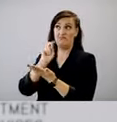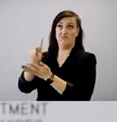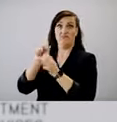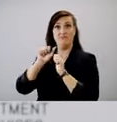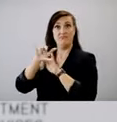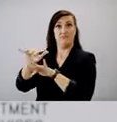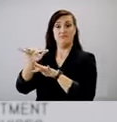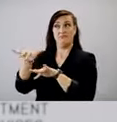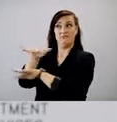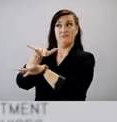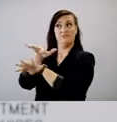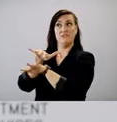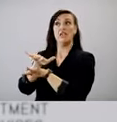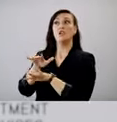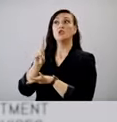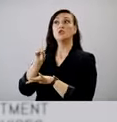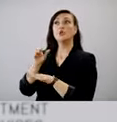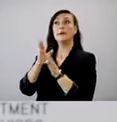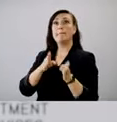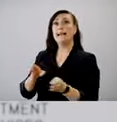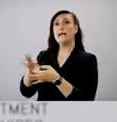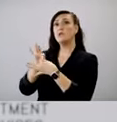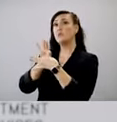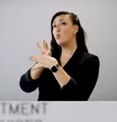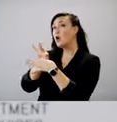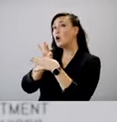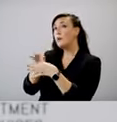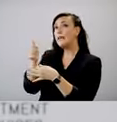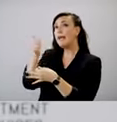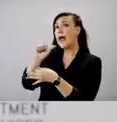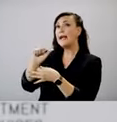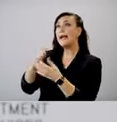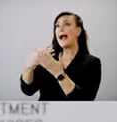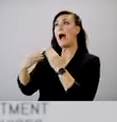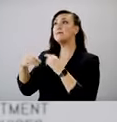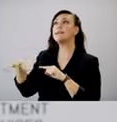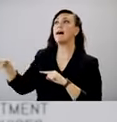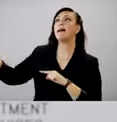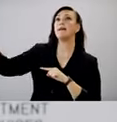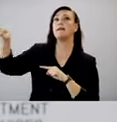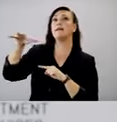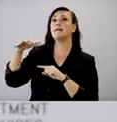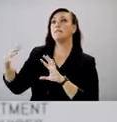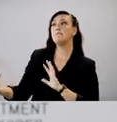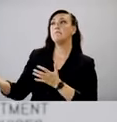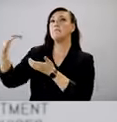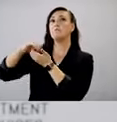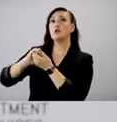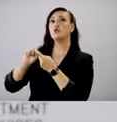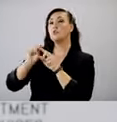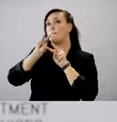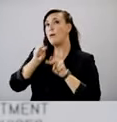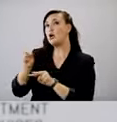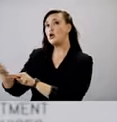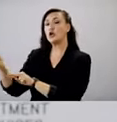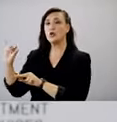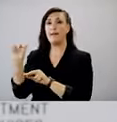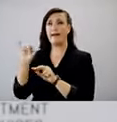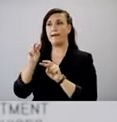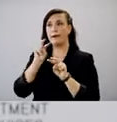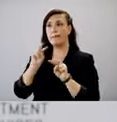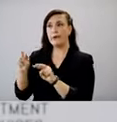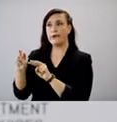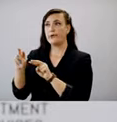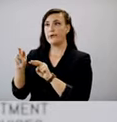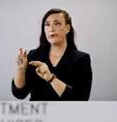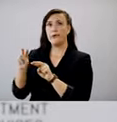you plan to work with any third parties to monitor like the health